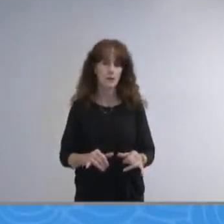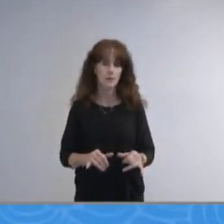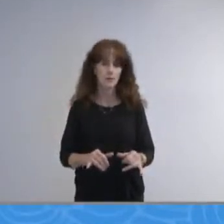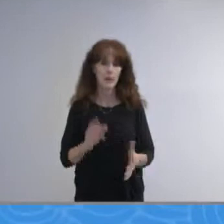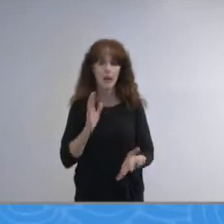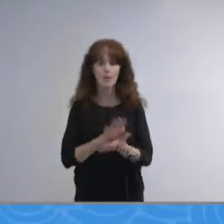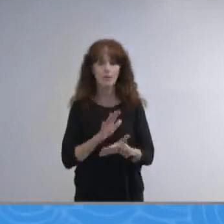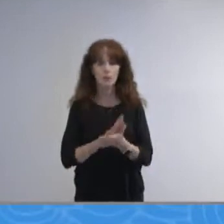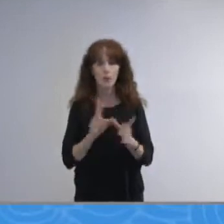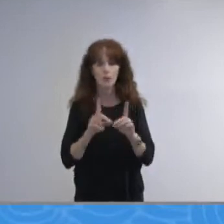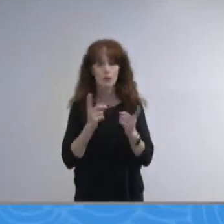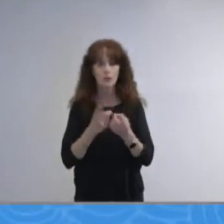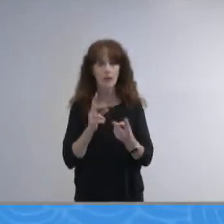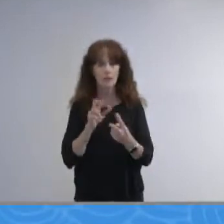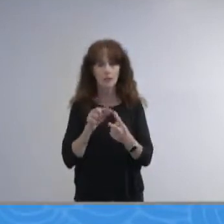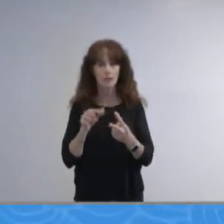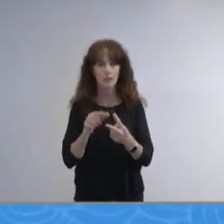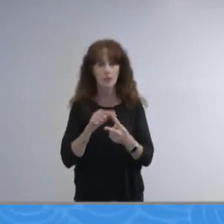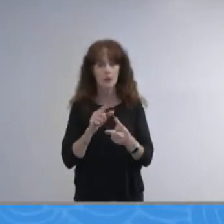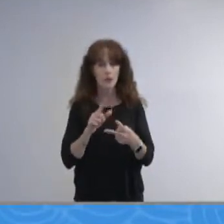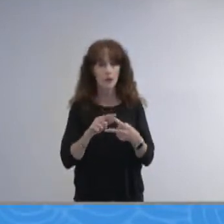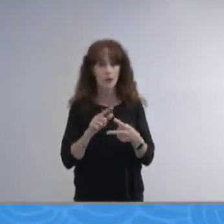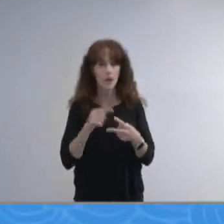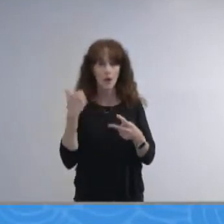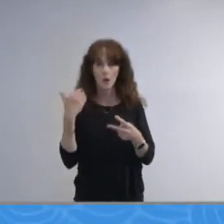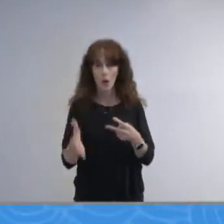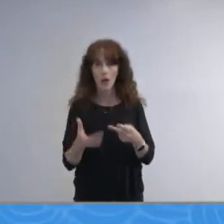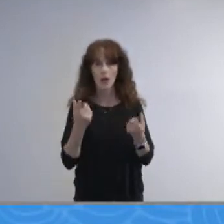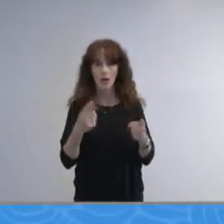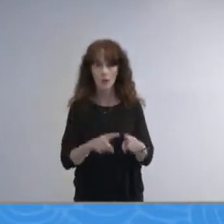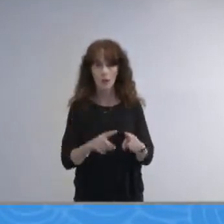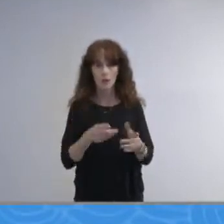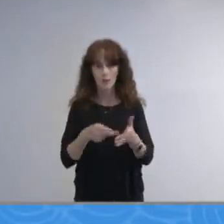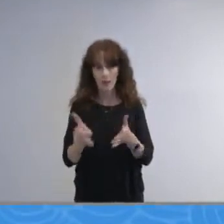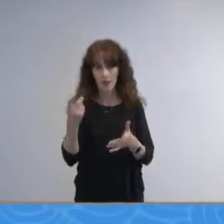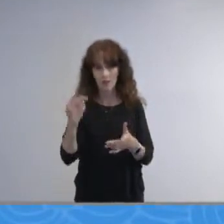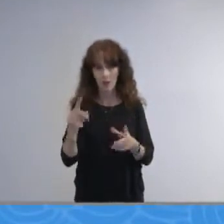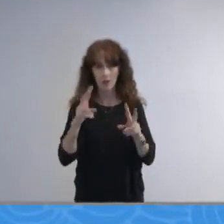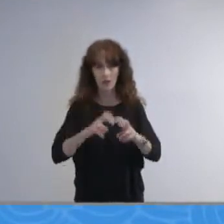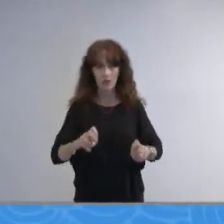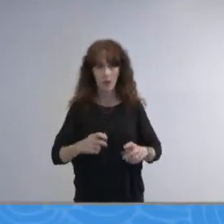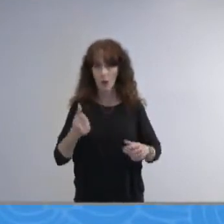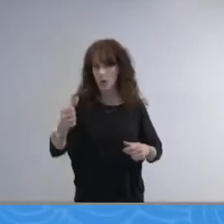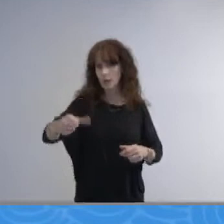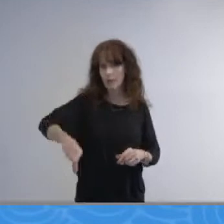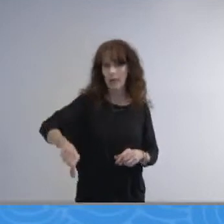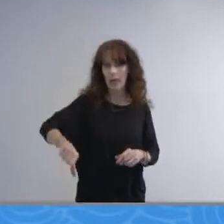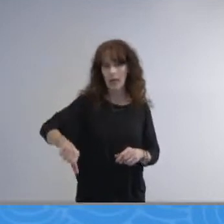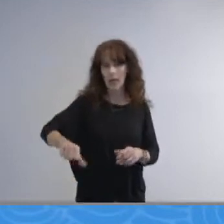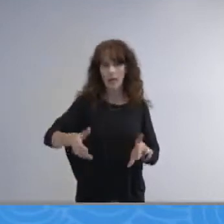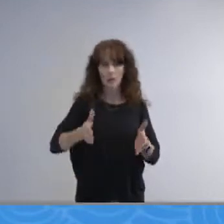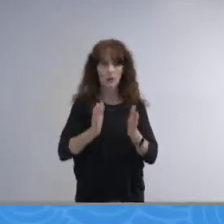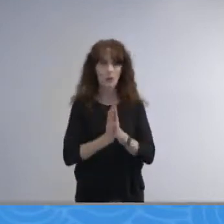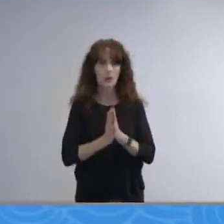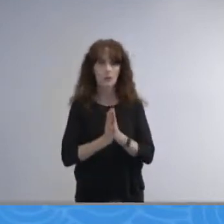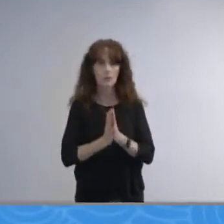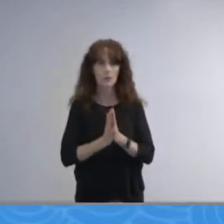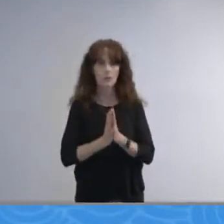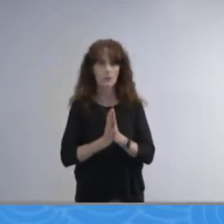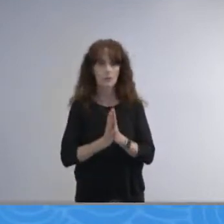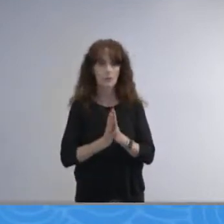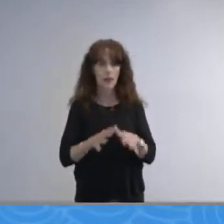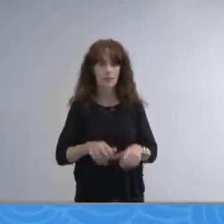And the school district has 2 options. They can either go ahead, agree to fund the assessment, or they can deny your request and take you to